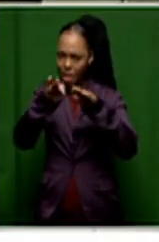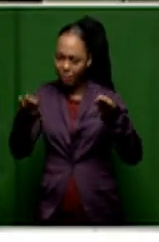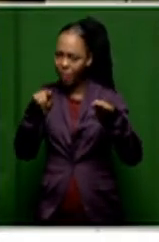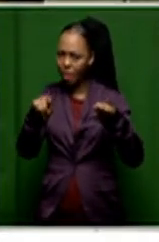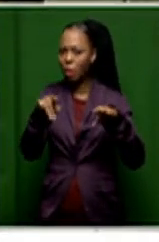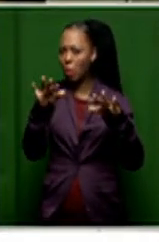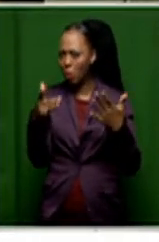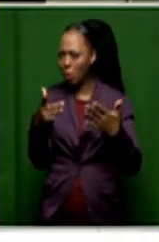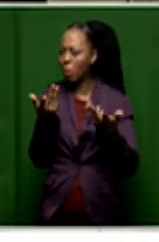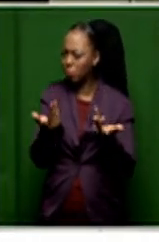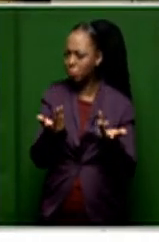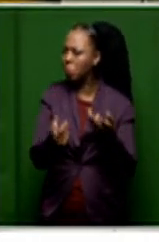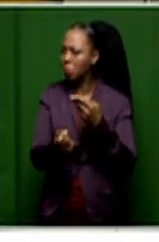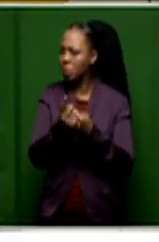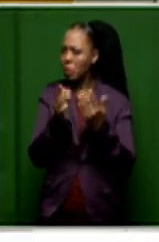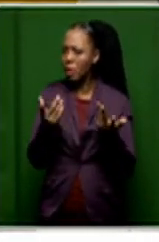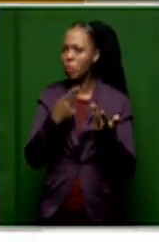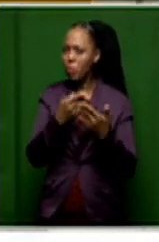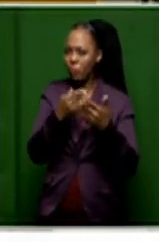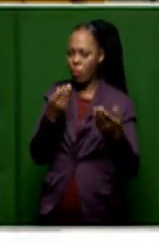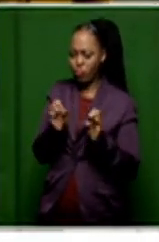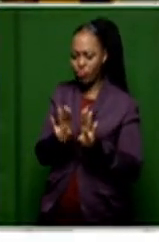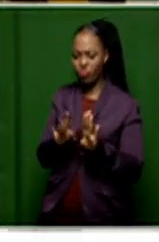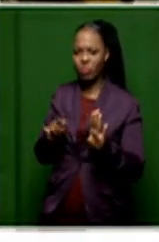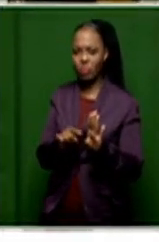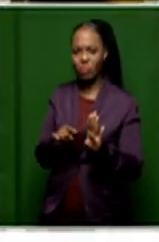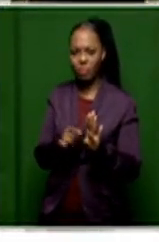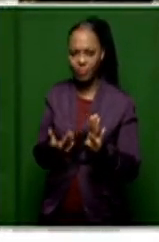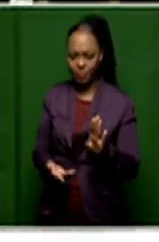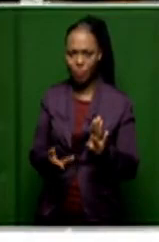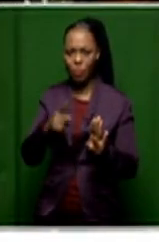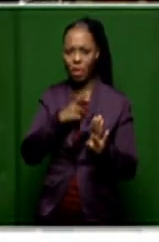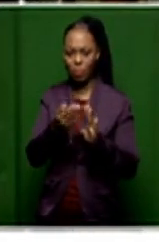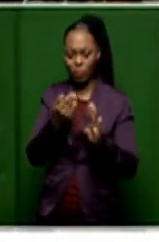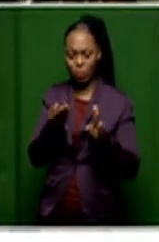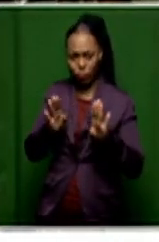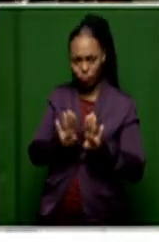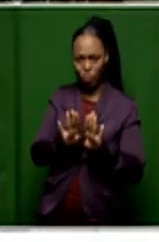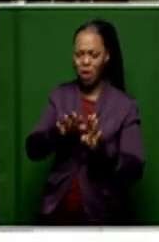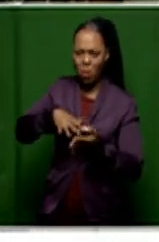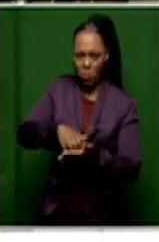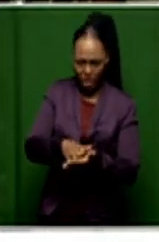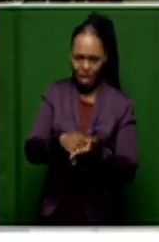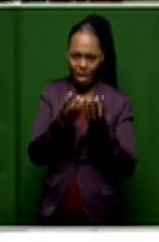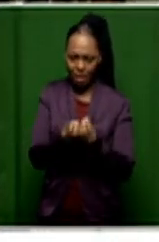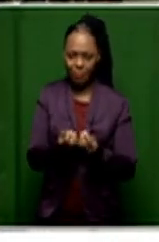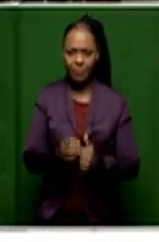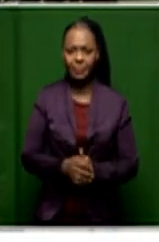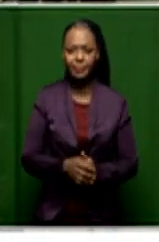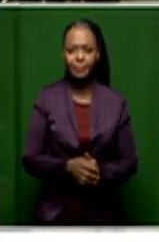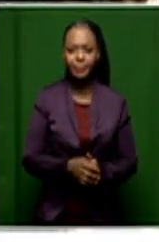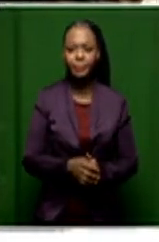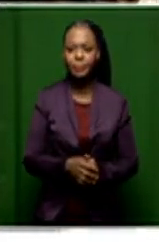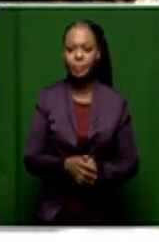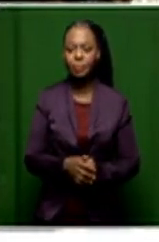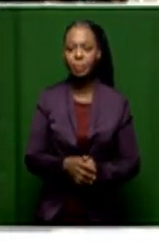what was prevailing prior to the COVID-19 virus, which itself was extremely weak at the time.